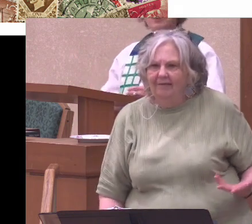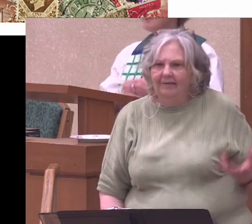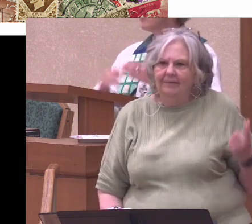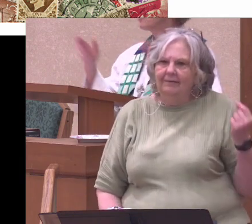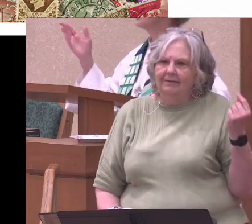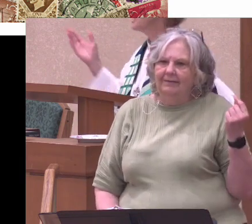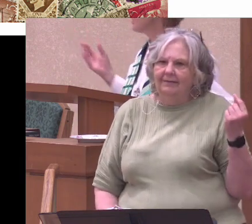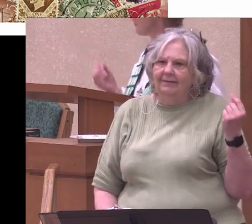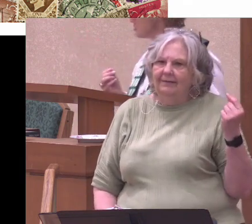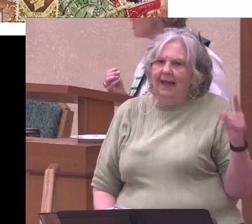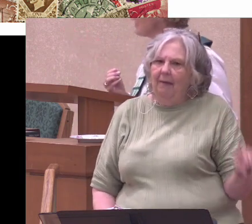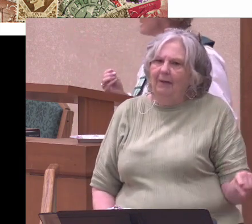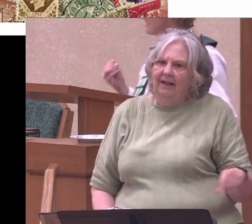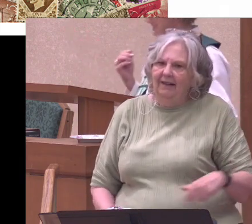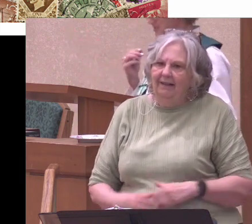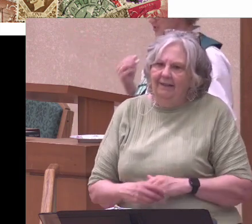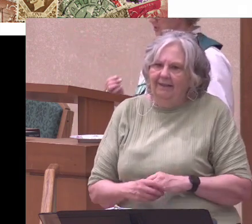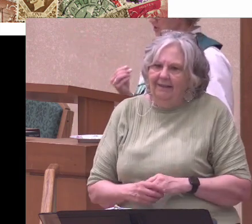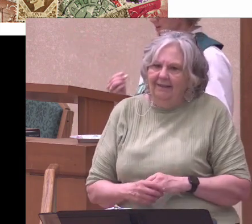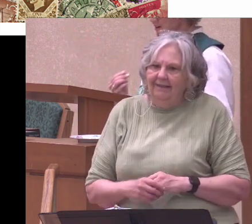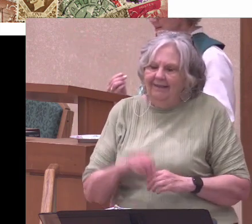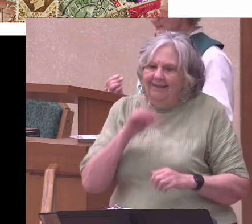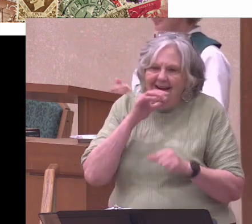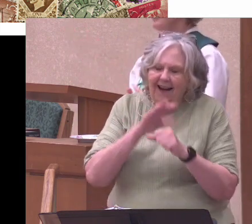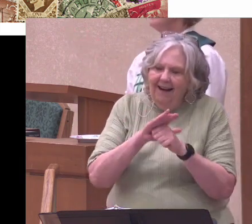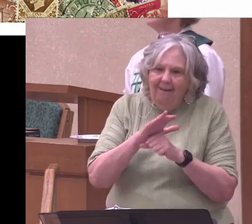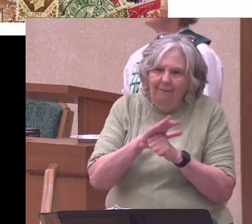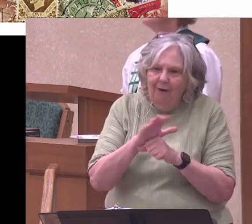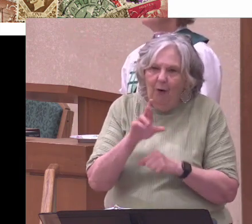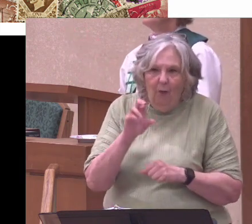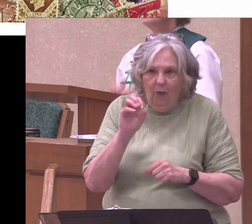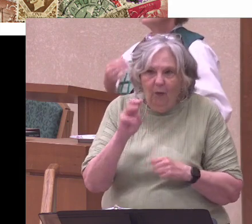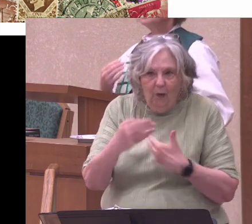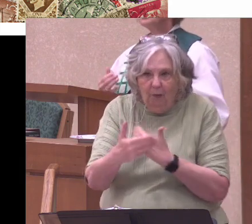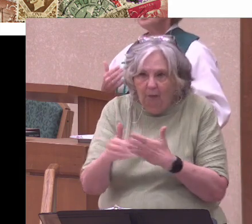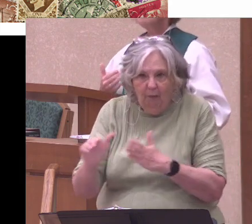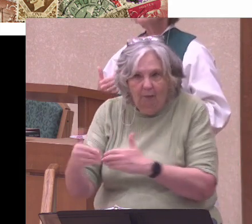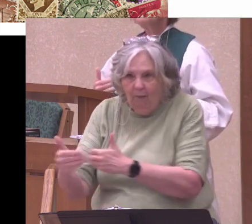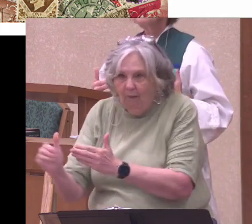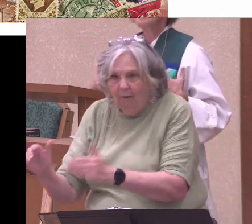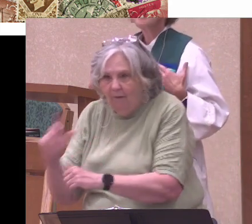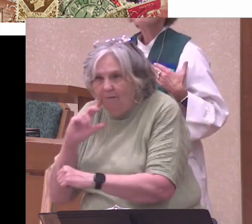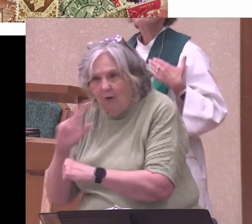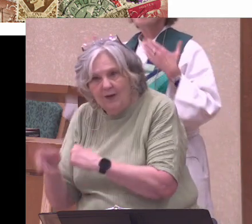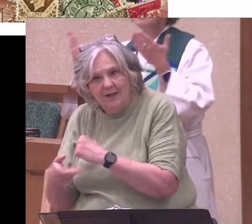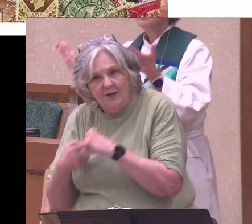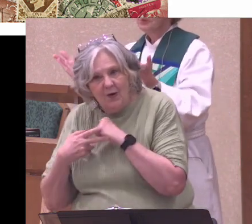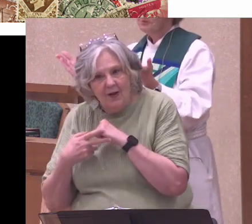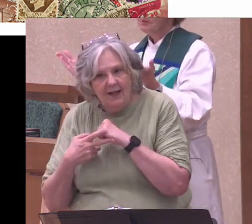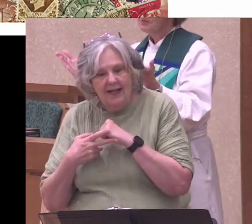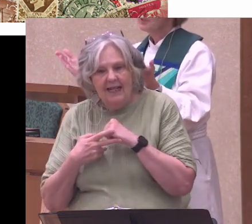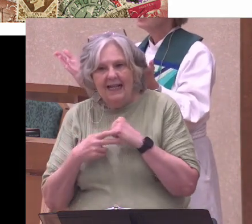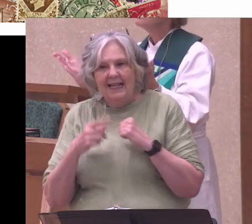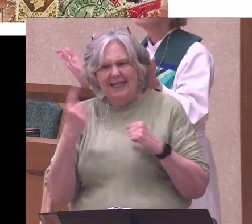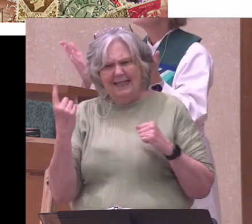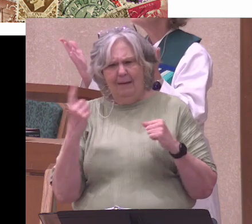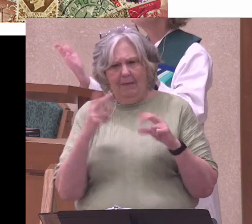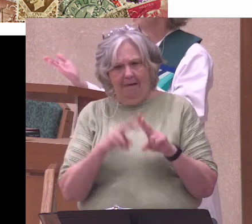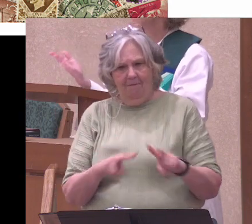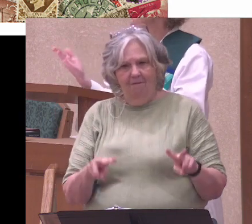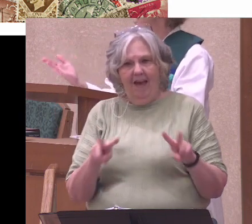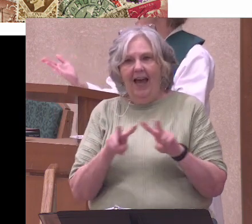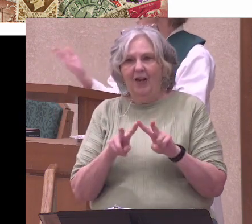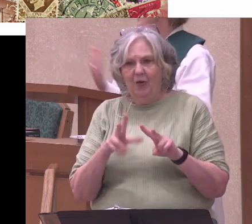when you have run out of room to store it all? Do you have something of value that you would like